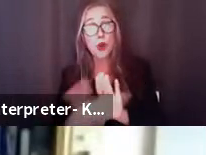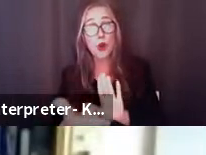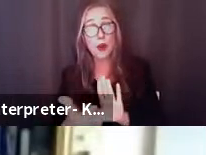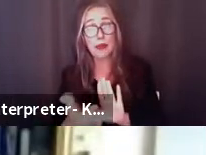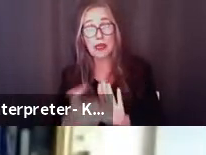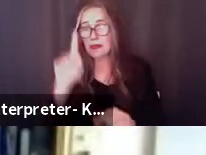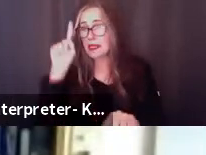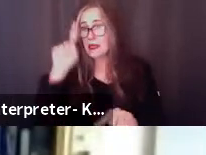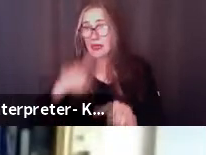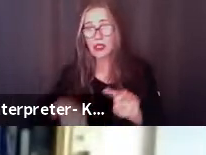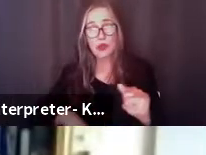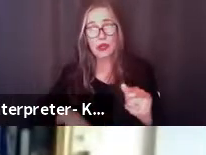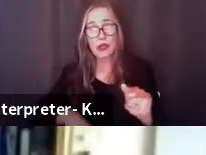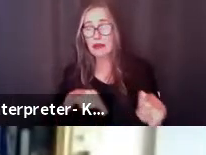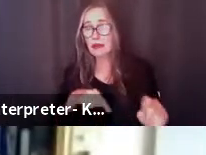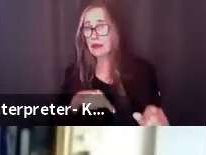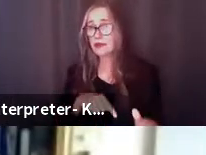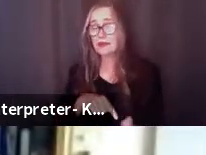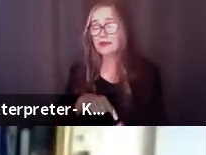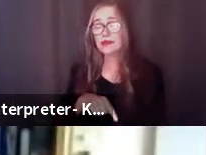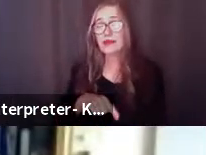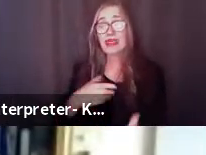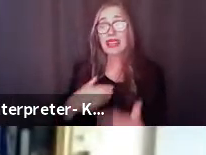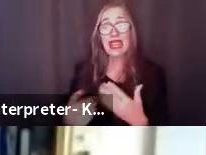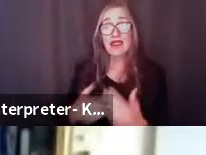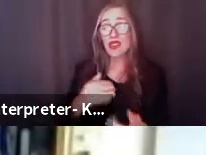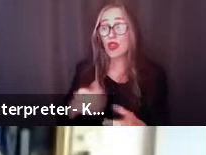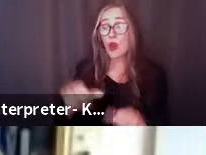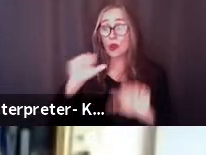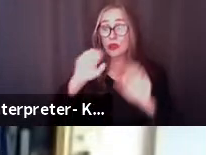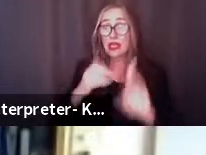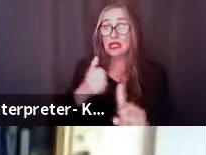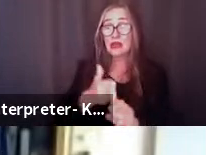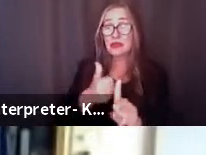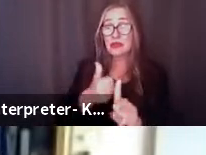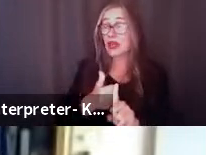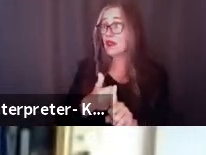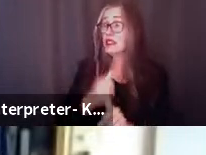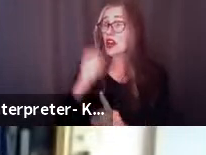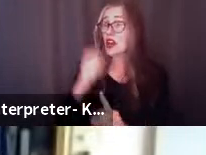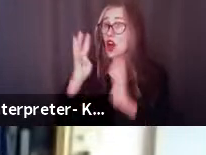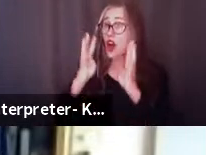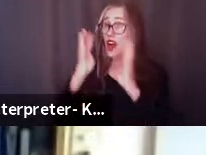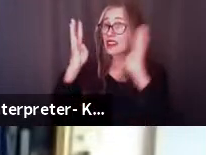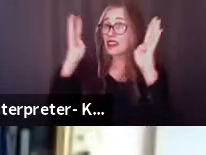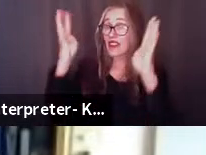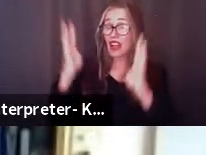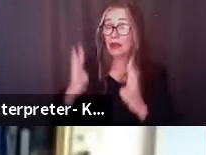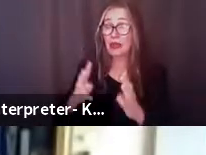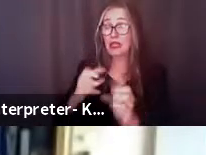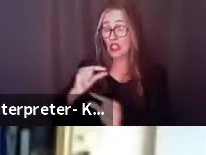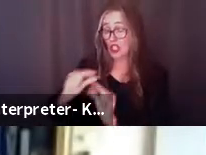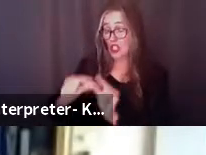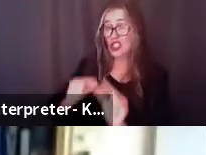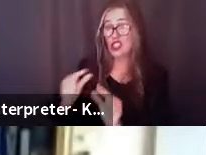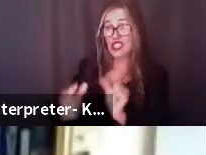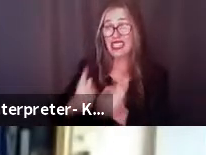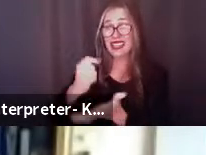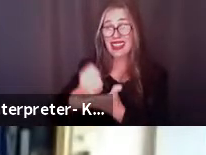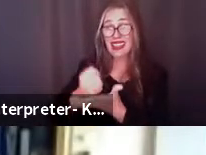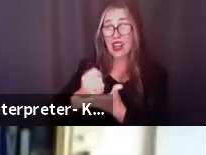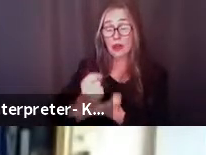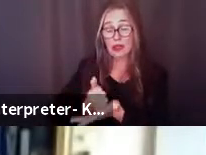intense controversy about it including among scientists who are developing gene therapies to help people who are sick other